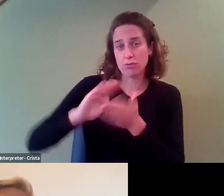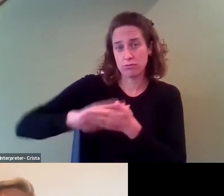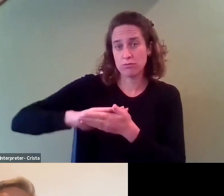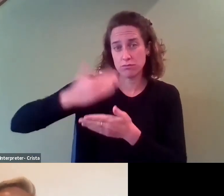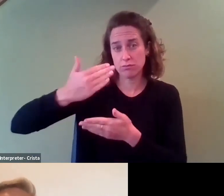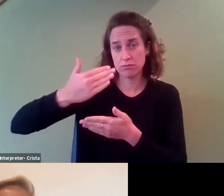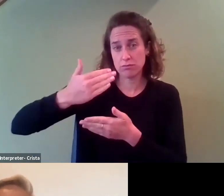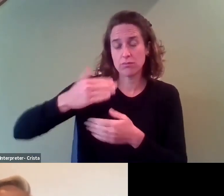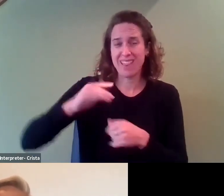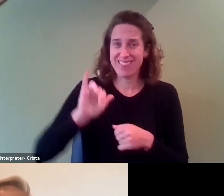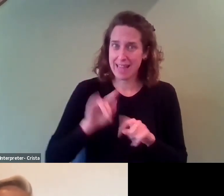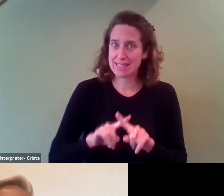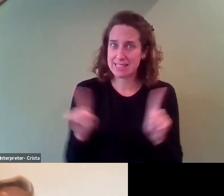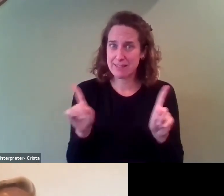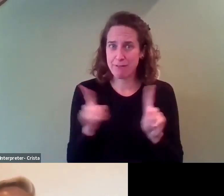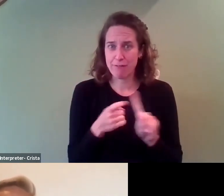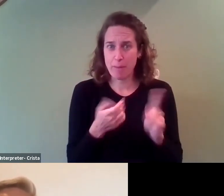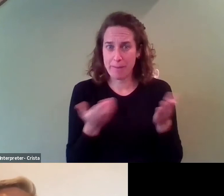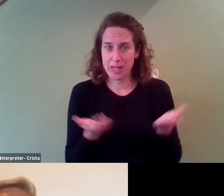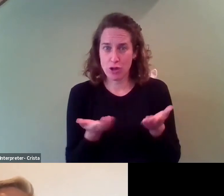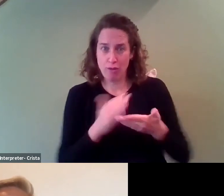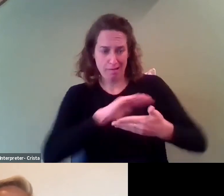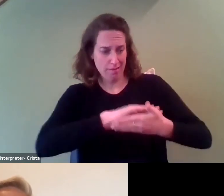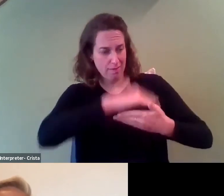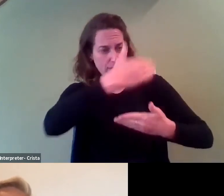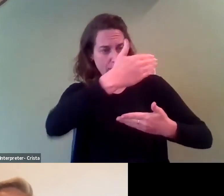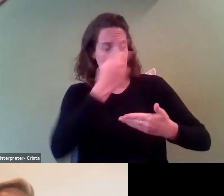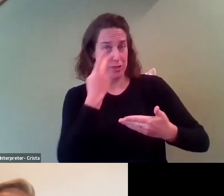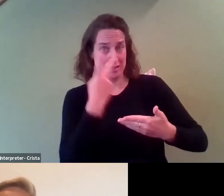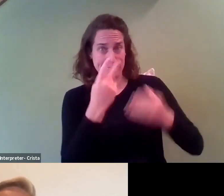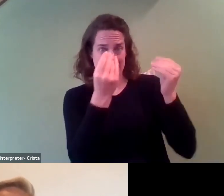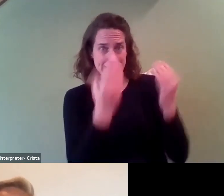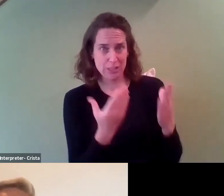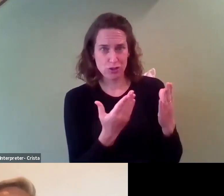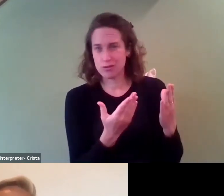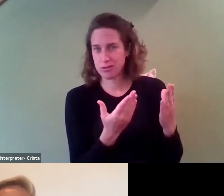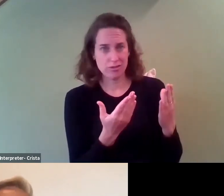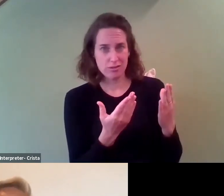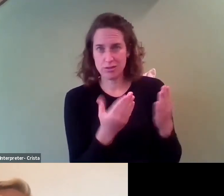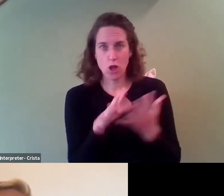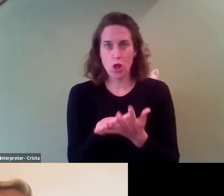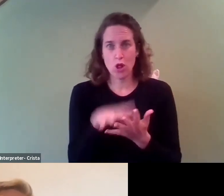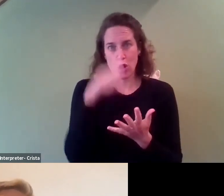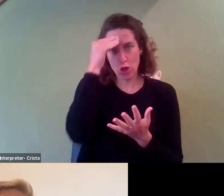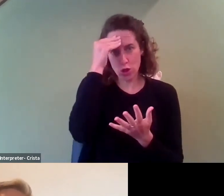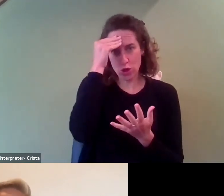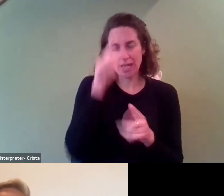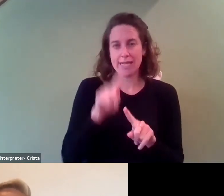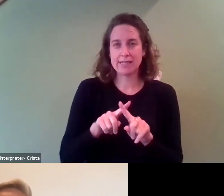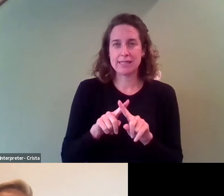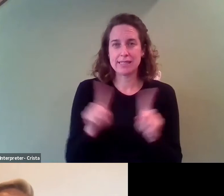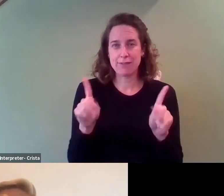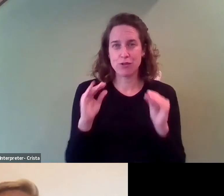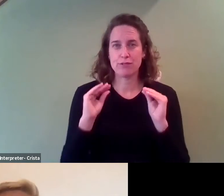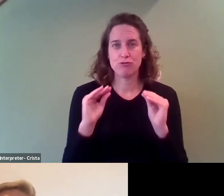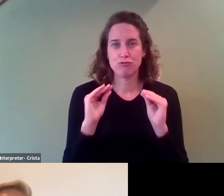a camera or a laptop on a teacher in front of a class. The learning has to be delivered differently. It needs to